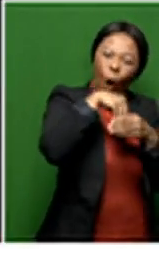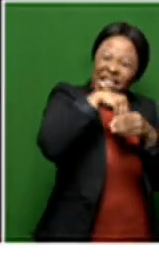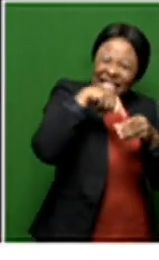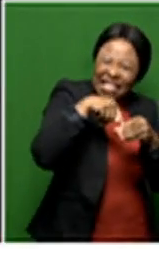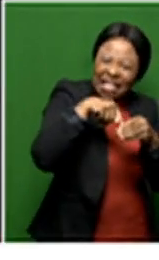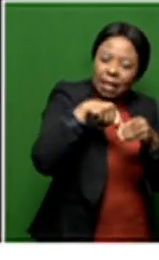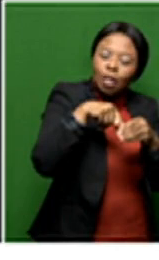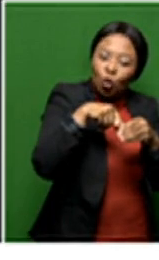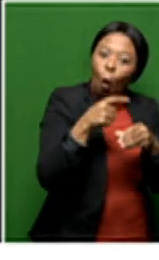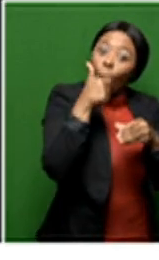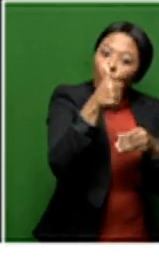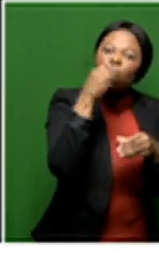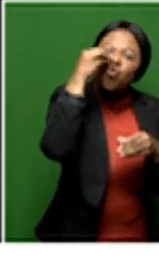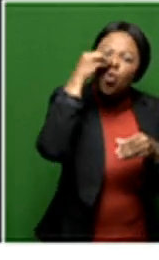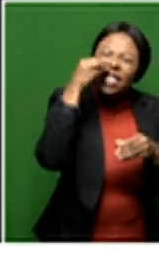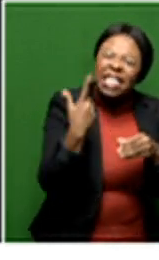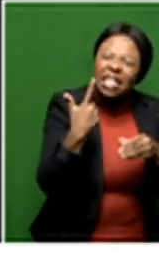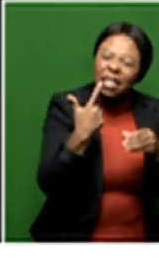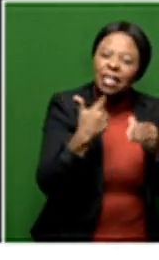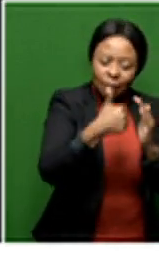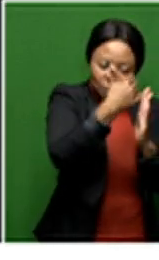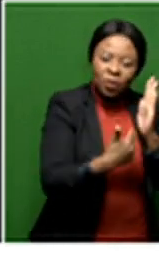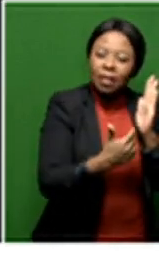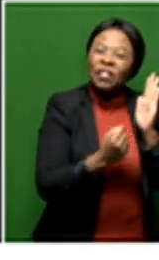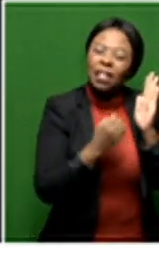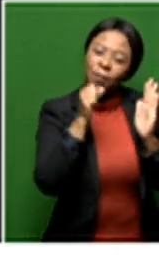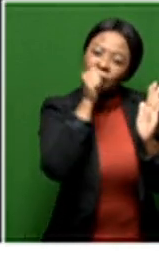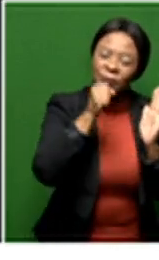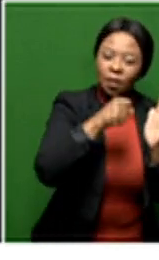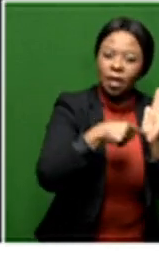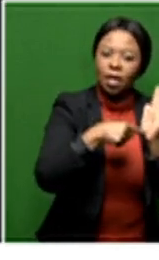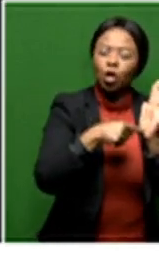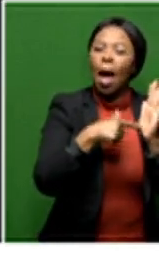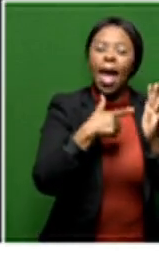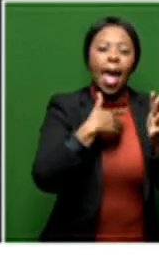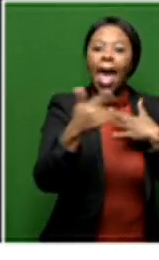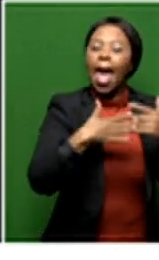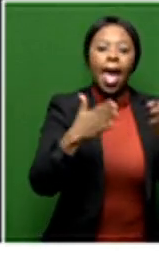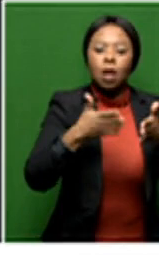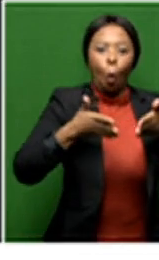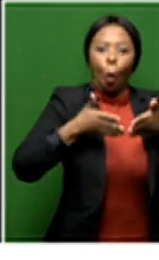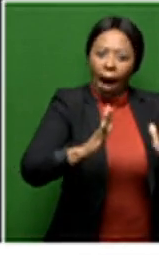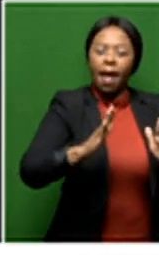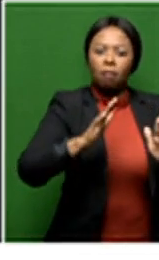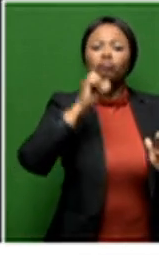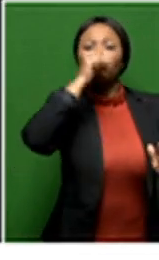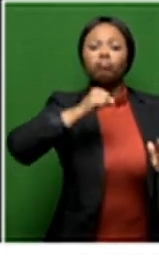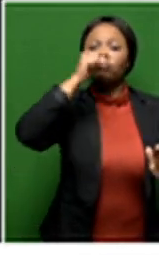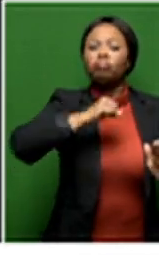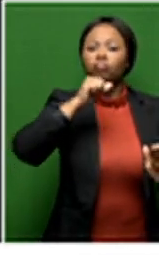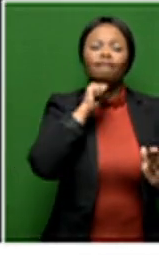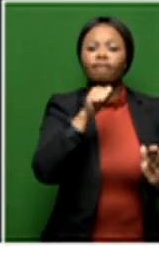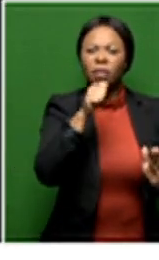good news. So you can present the good news in any style. And that is what I've done. You know, I've